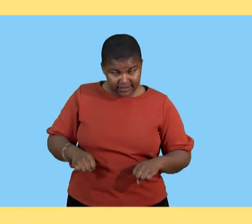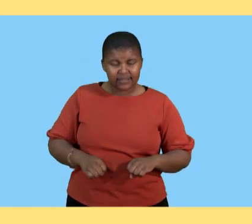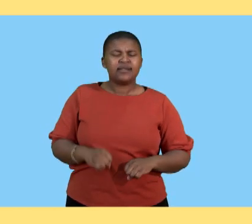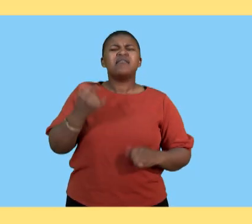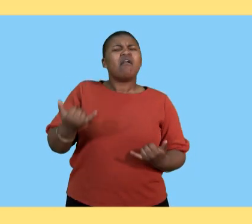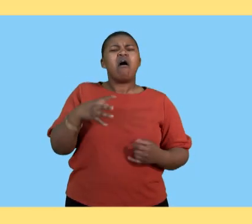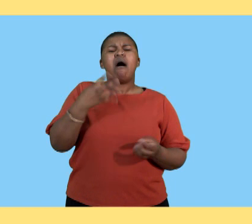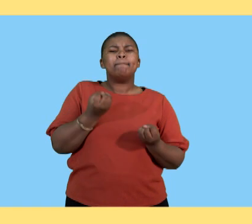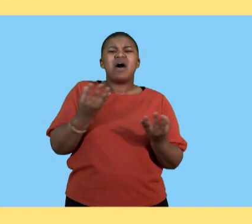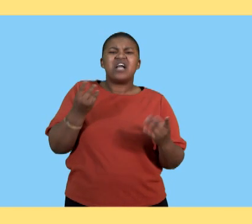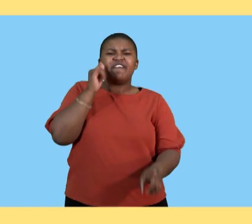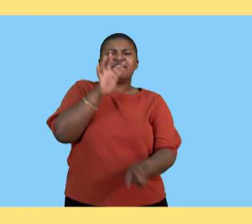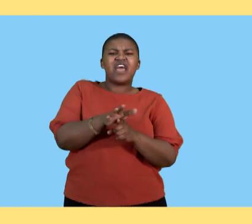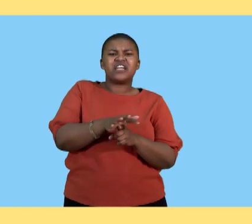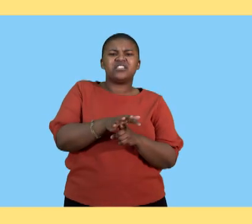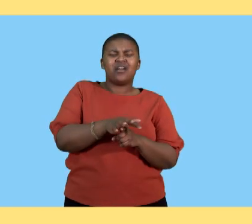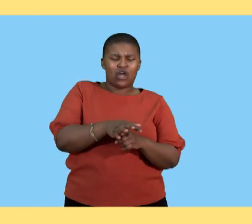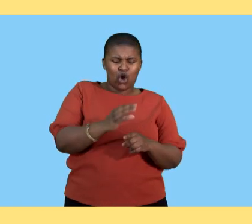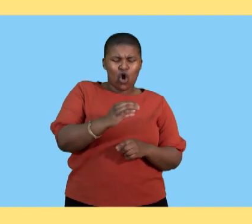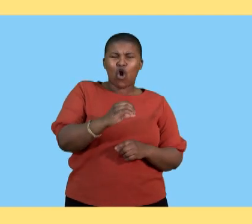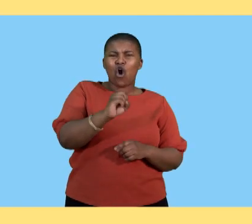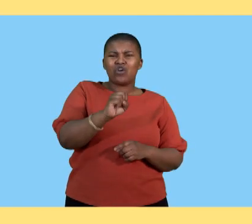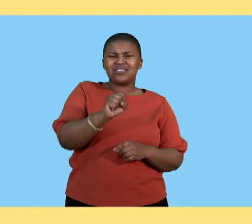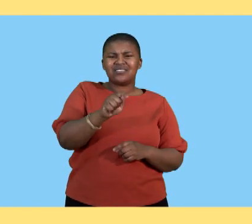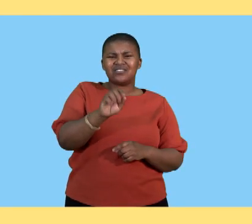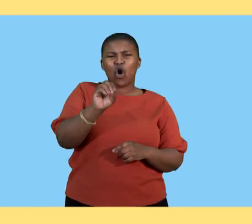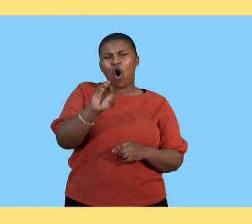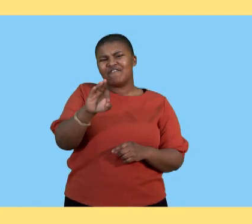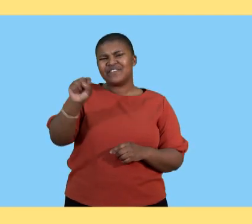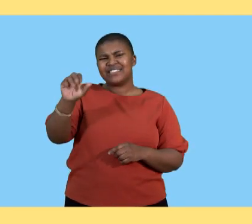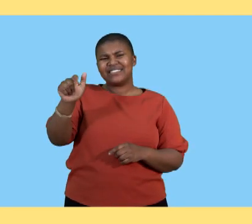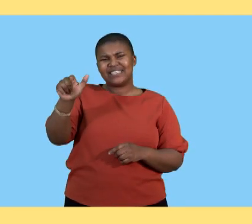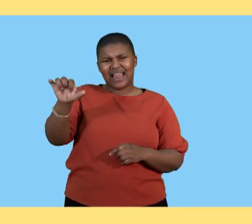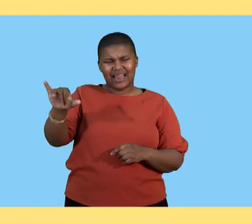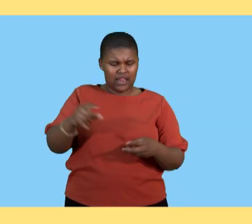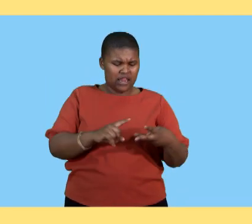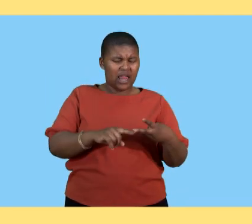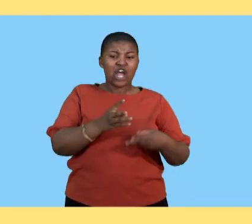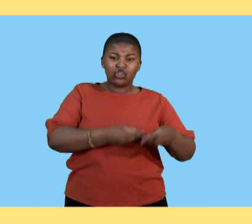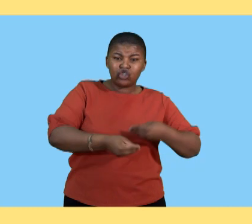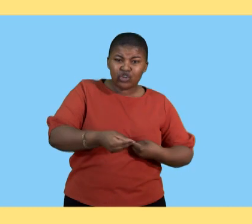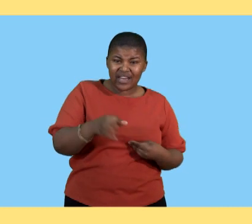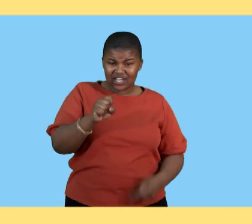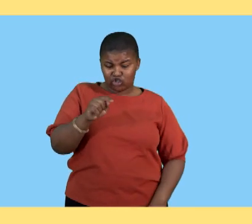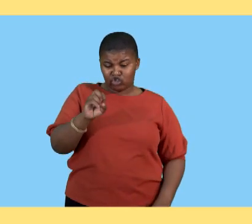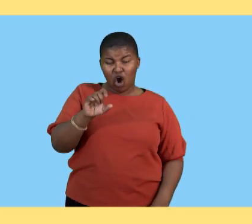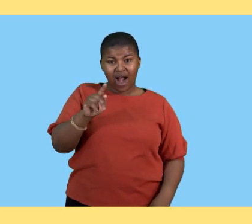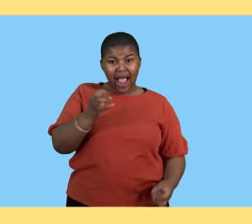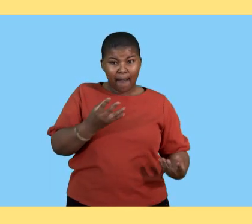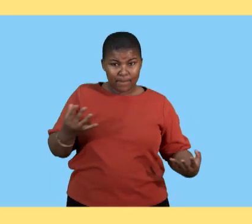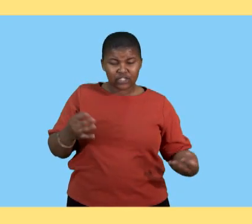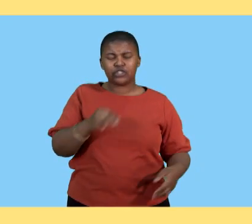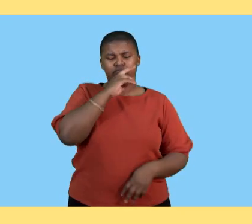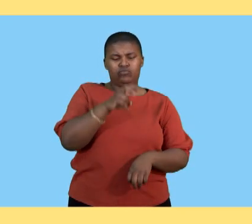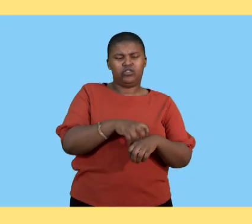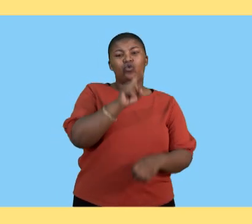1,960. And how much affect our cost of sales and trading stock? We will need the cost, which is